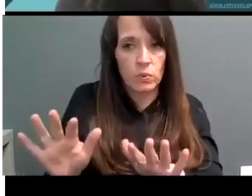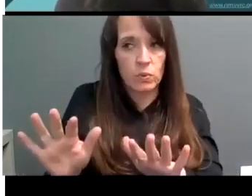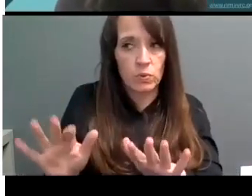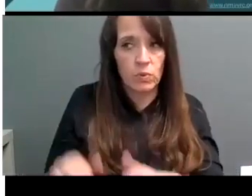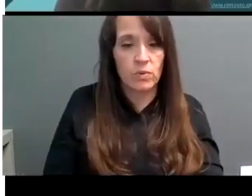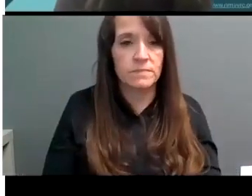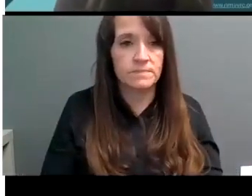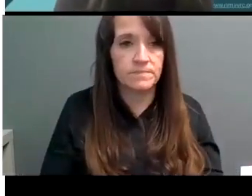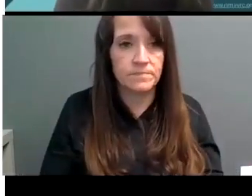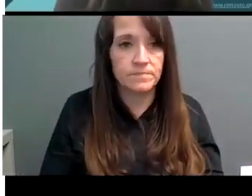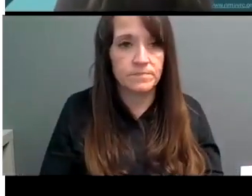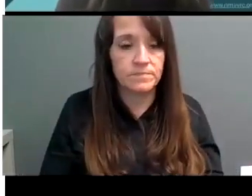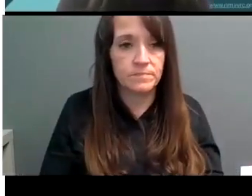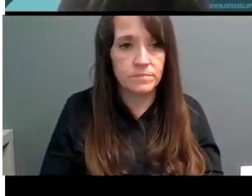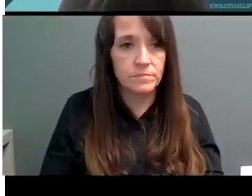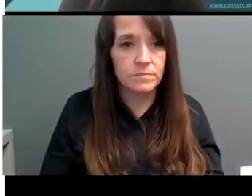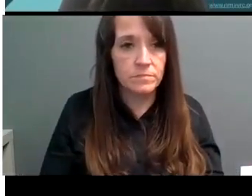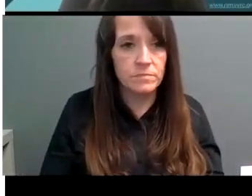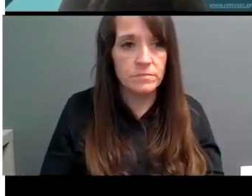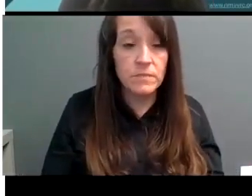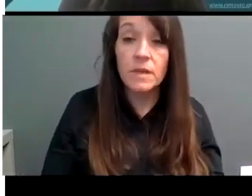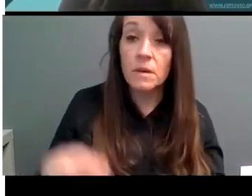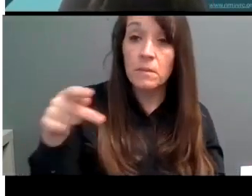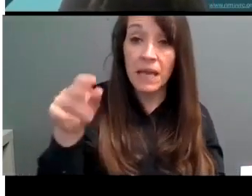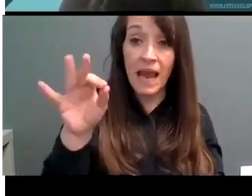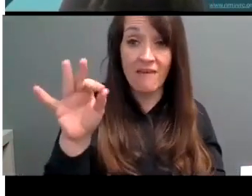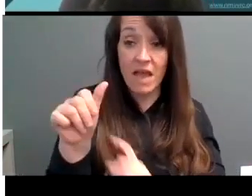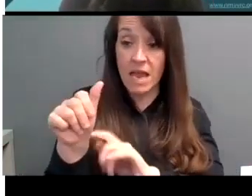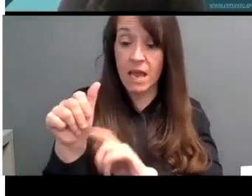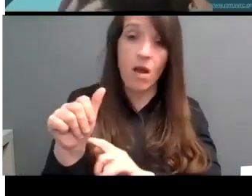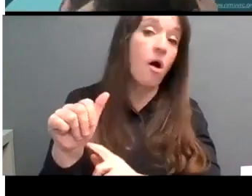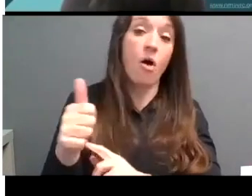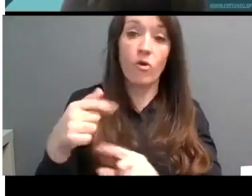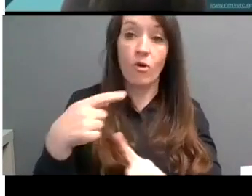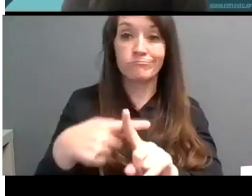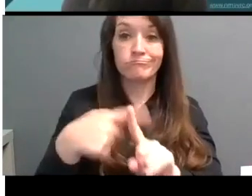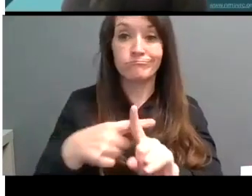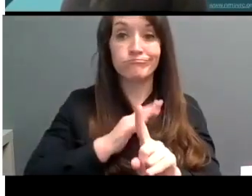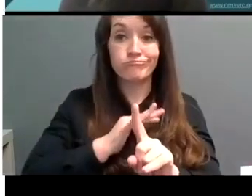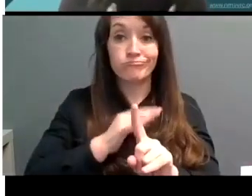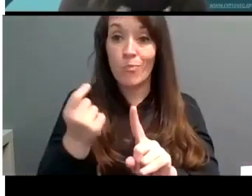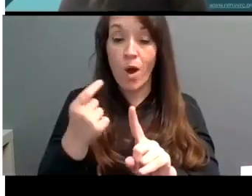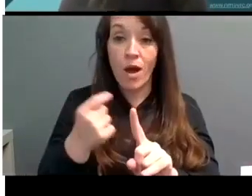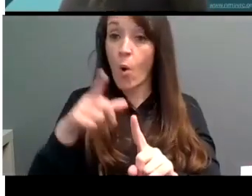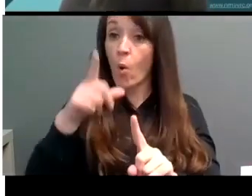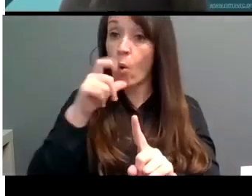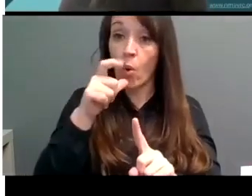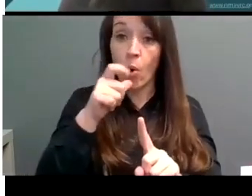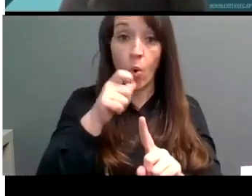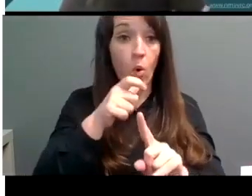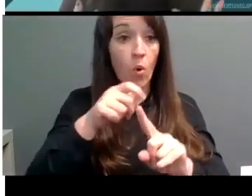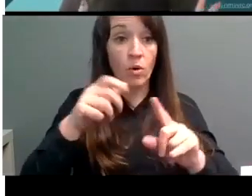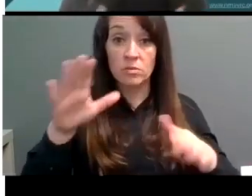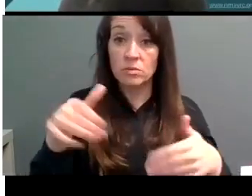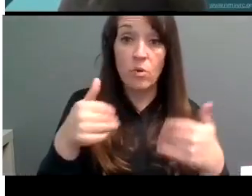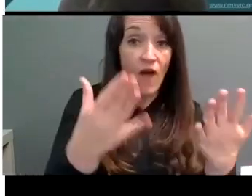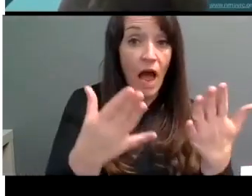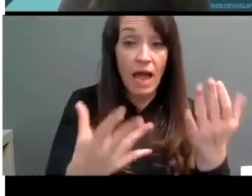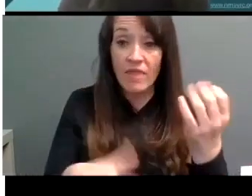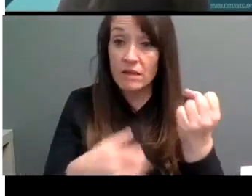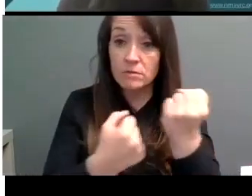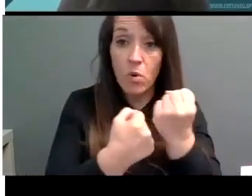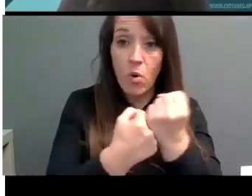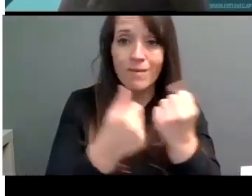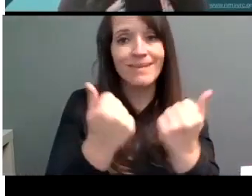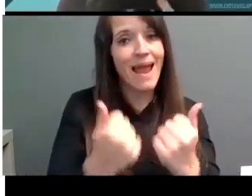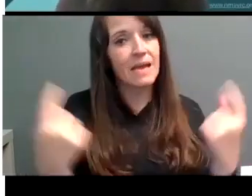guess, of great news about PFA is that it can be delivered by basically anyone. So it does not take a professional. It does not take